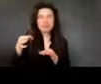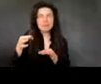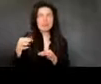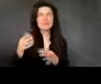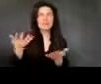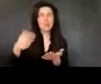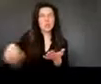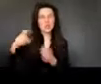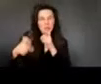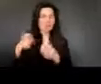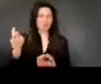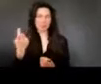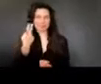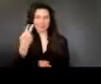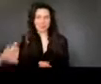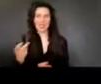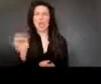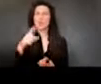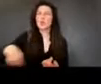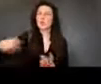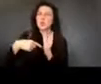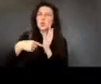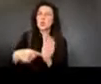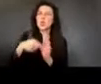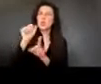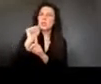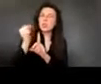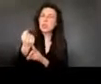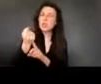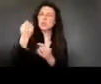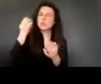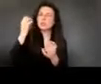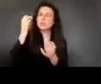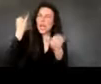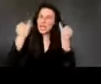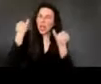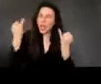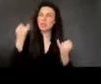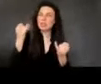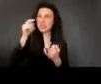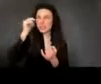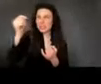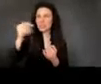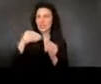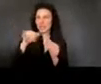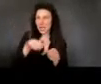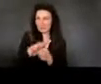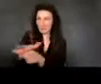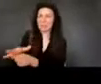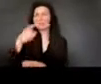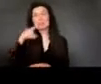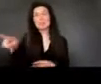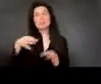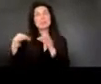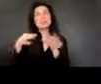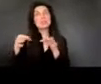traces reveal ideologies and social histories embedded in these spaces. Can you each speak to how your study is revelatory of the layers